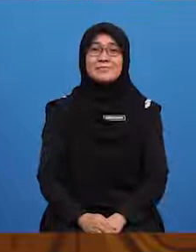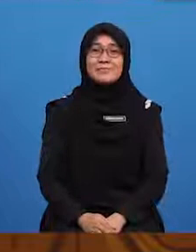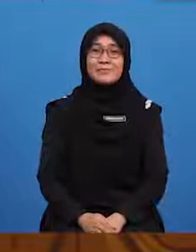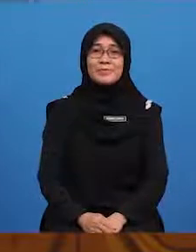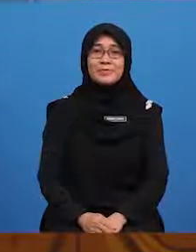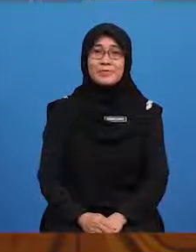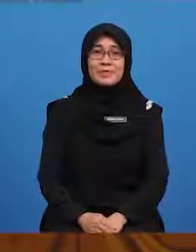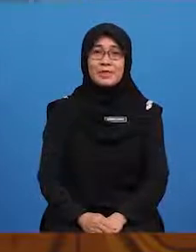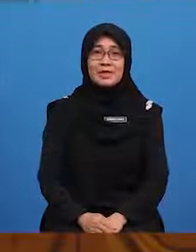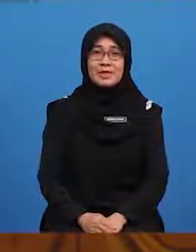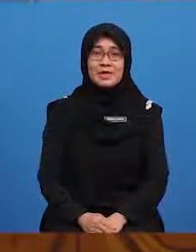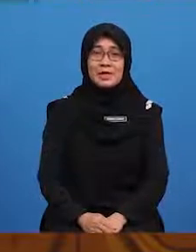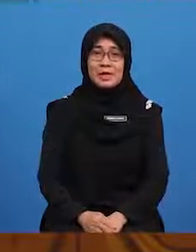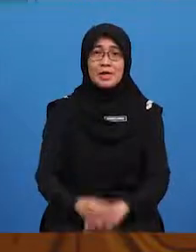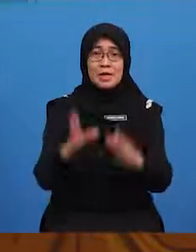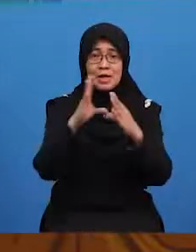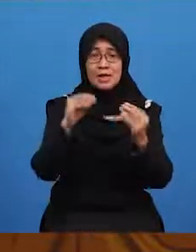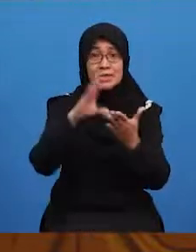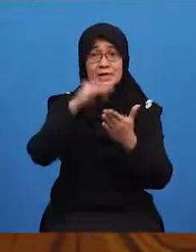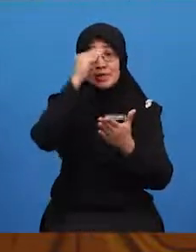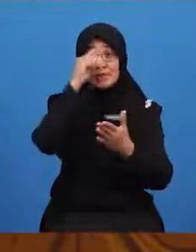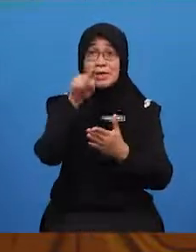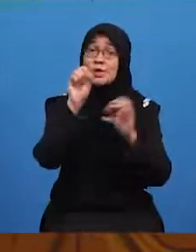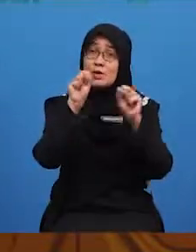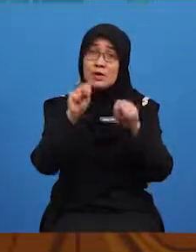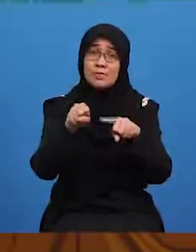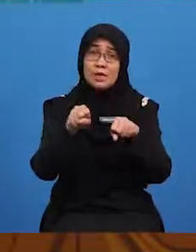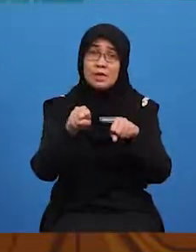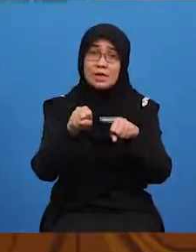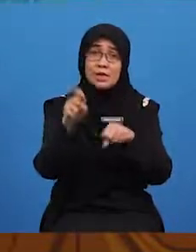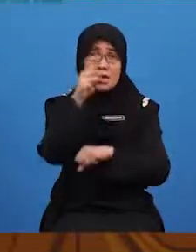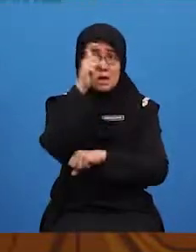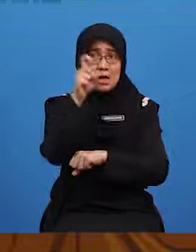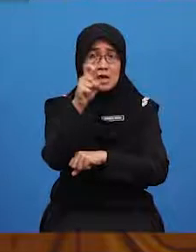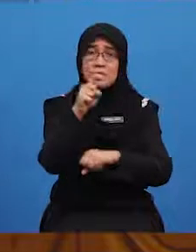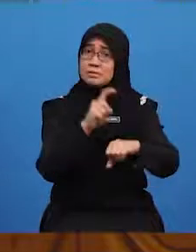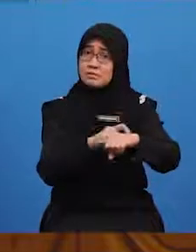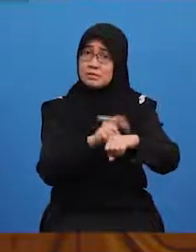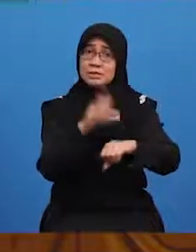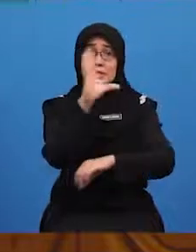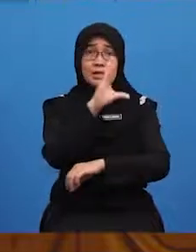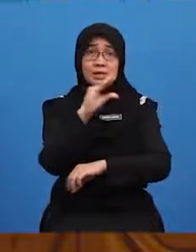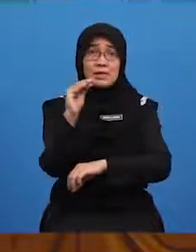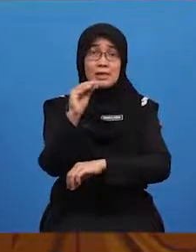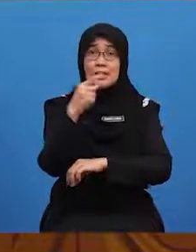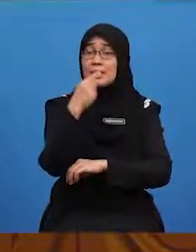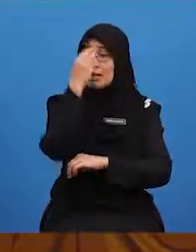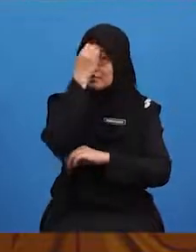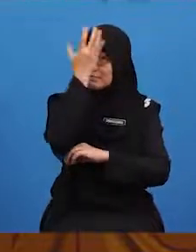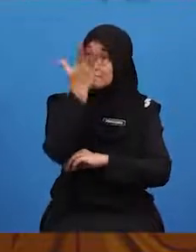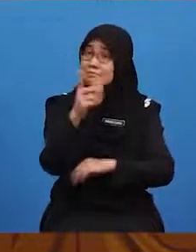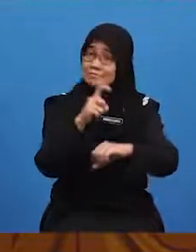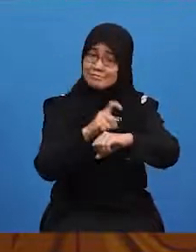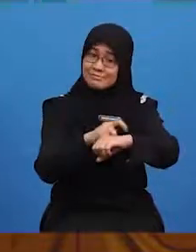by the end of this lesson, you will be able to ask the time and tell the